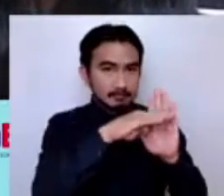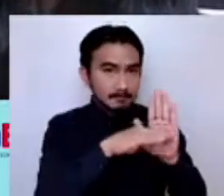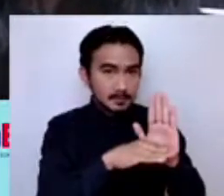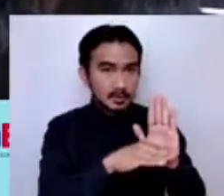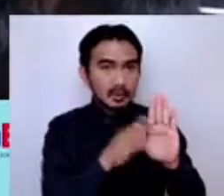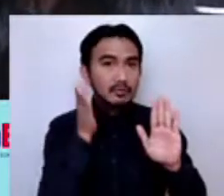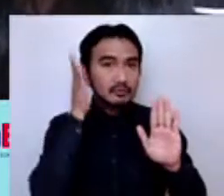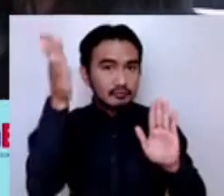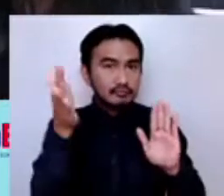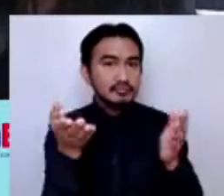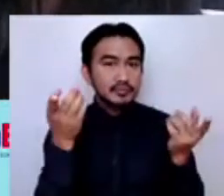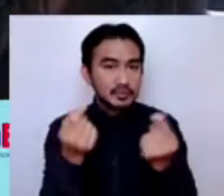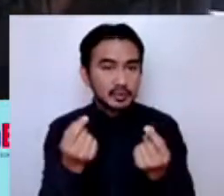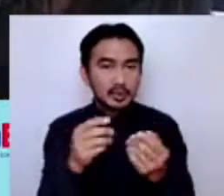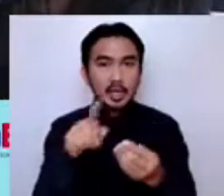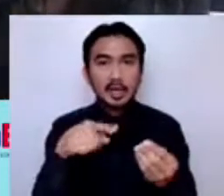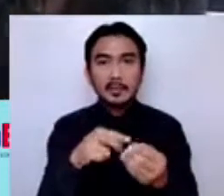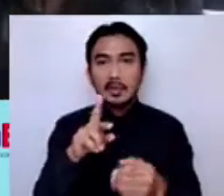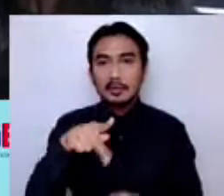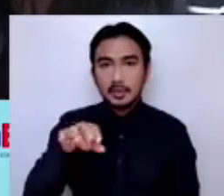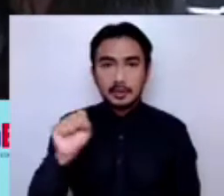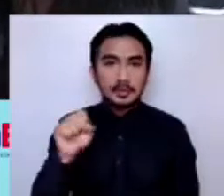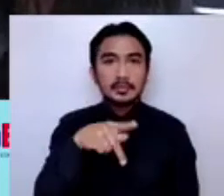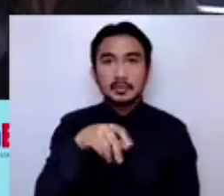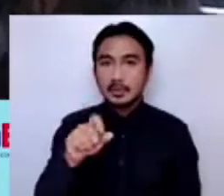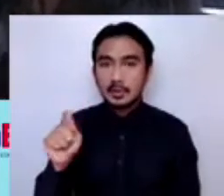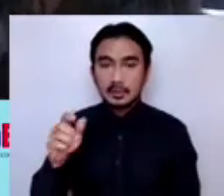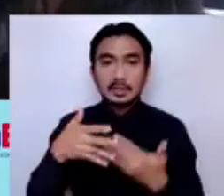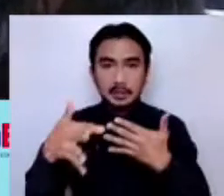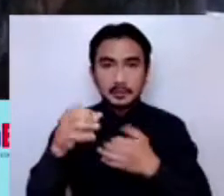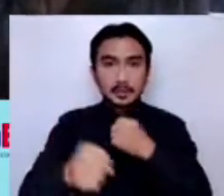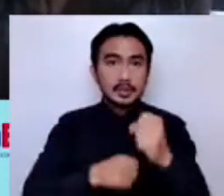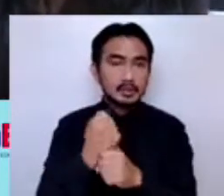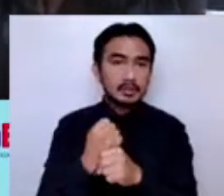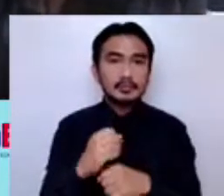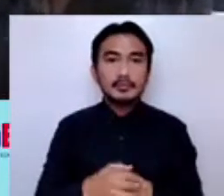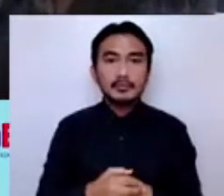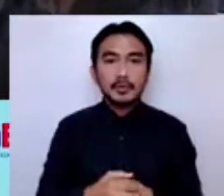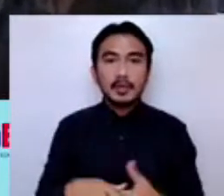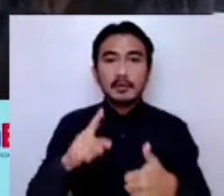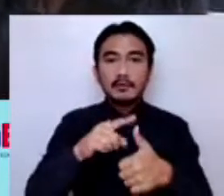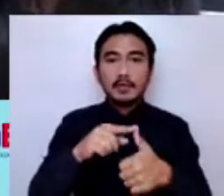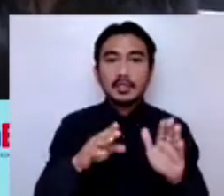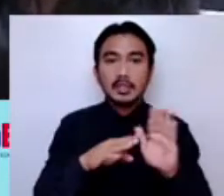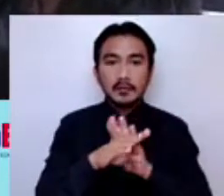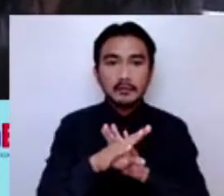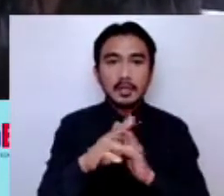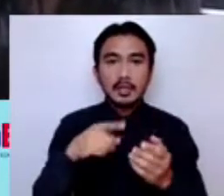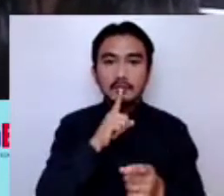about RPMS-PPST in the coming year. So first, the development and issuance of the